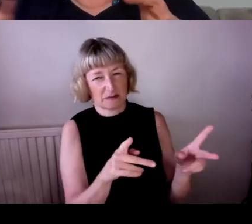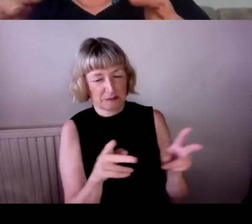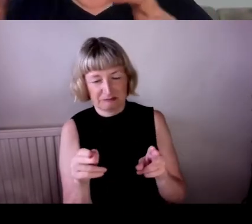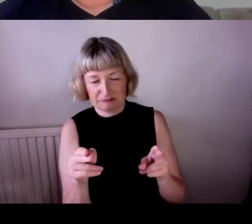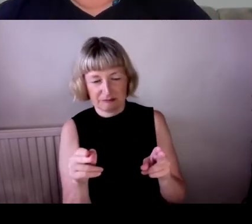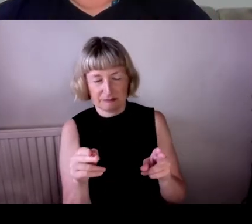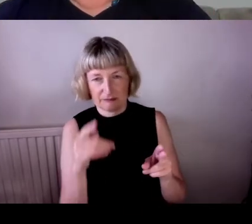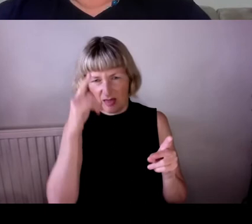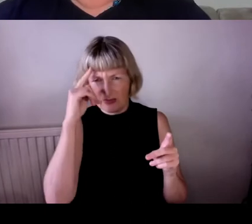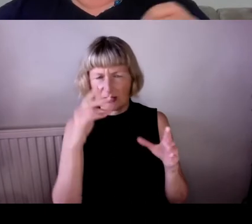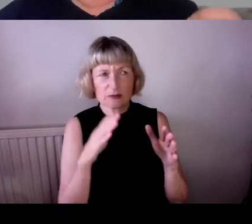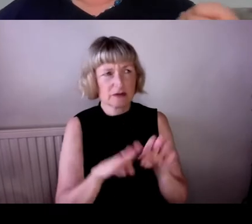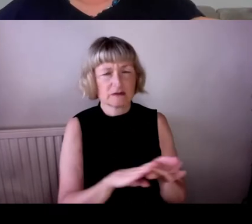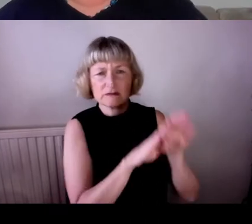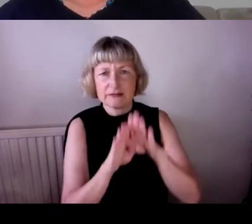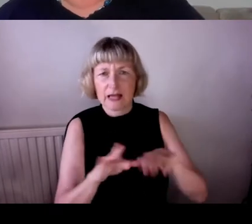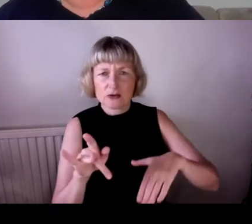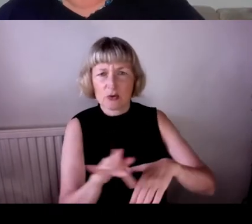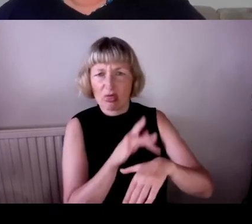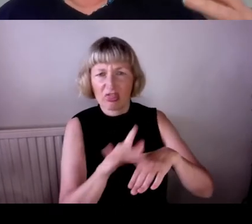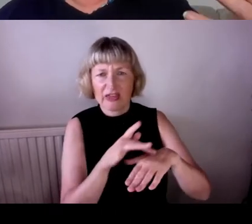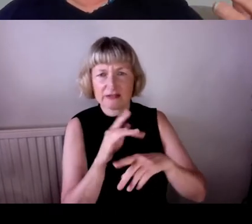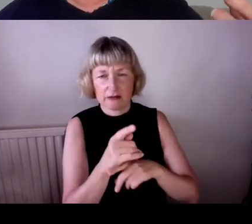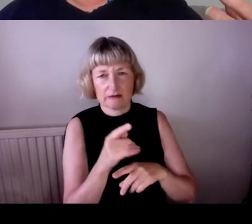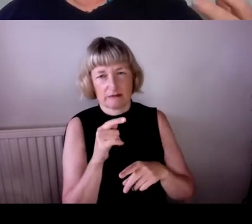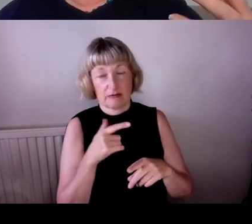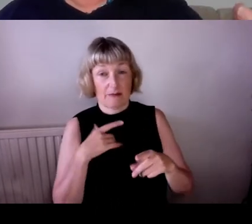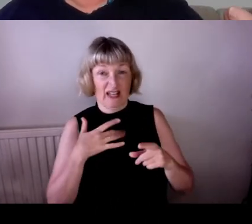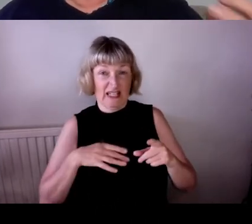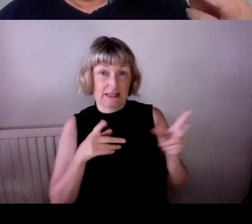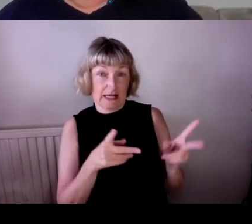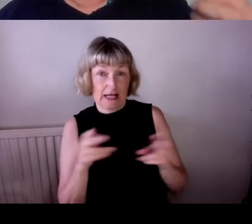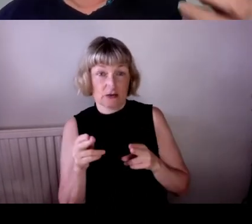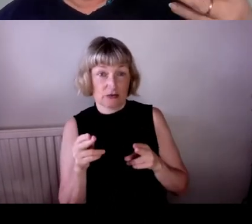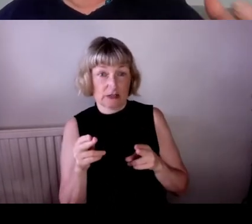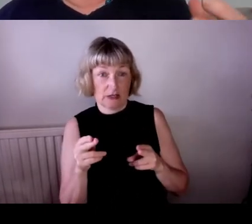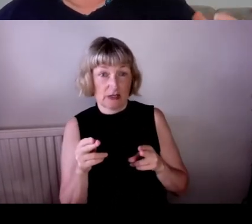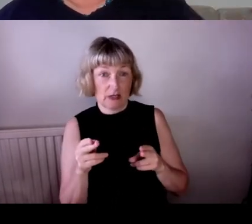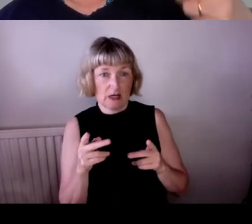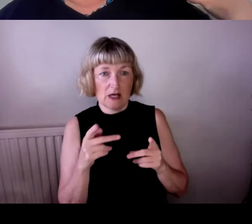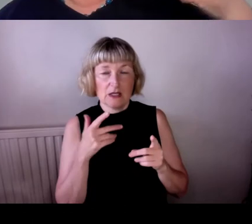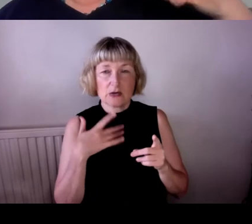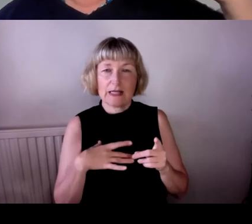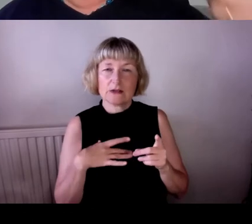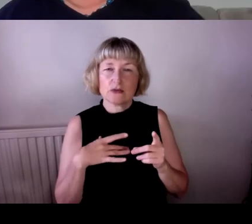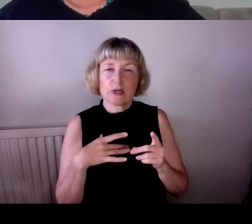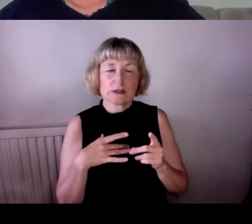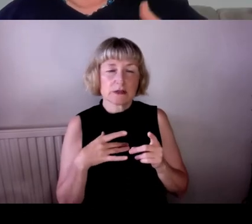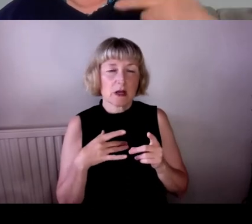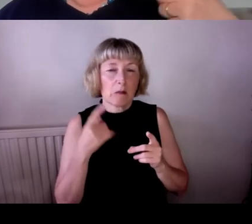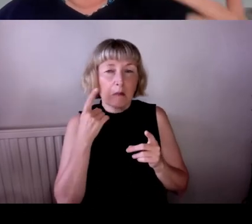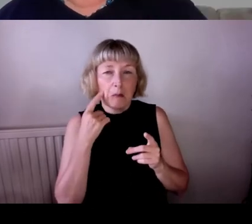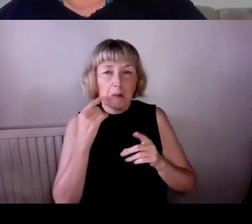NT 50th anniversary, and it was just a little snippet. So I needed to sort of kindly, quietly sort of set it up. And we are